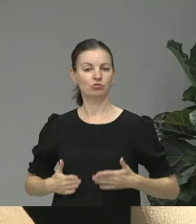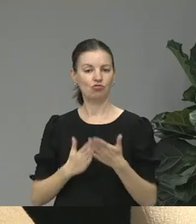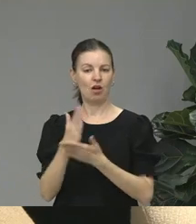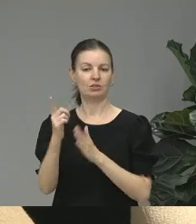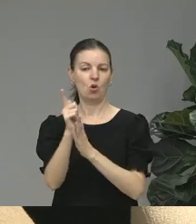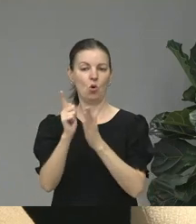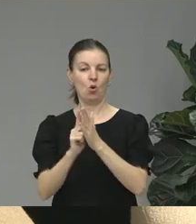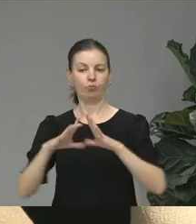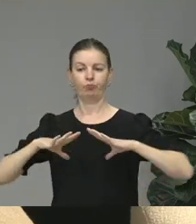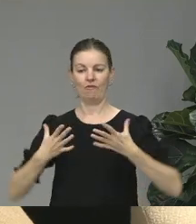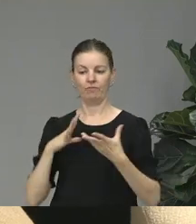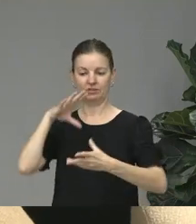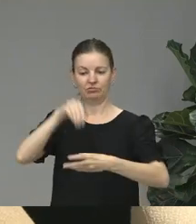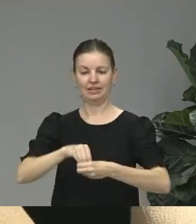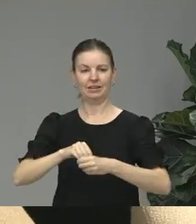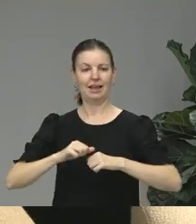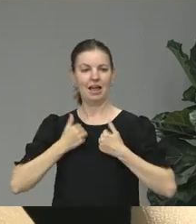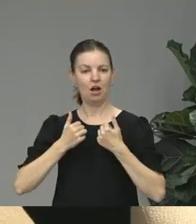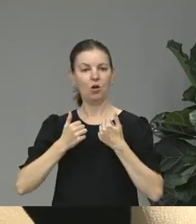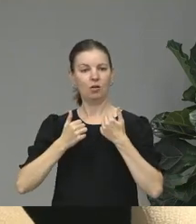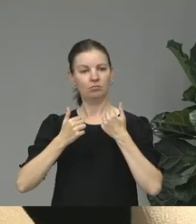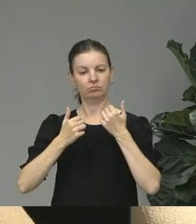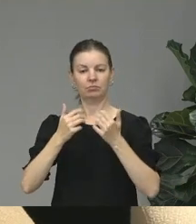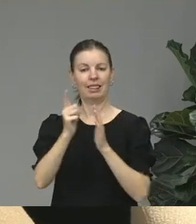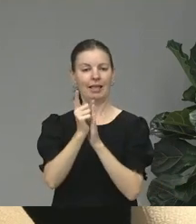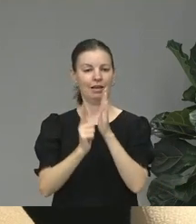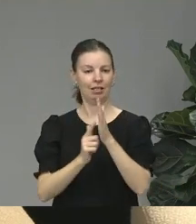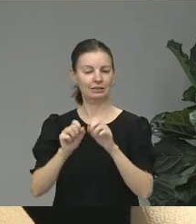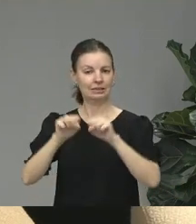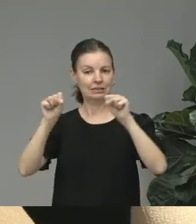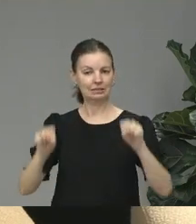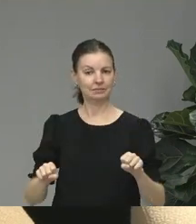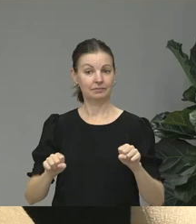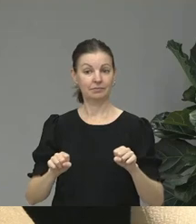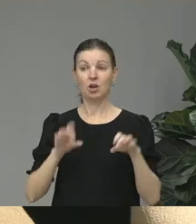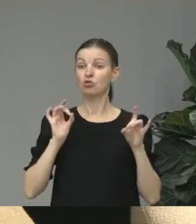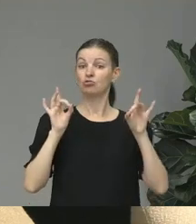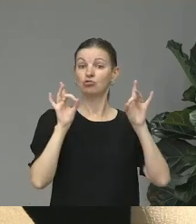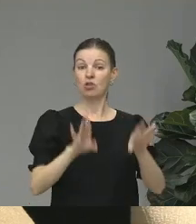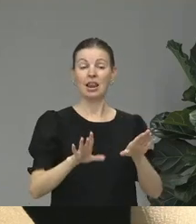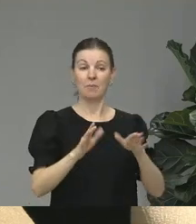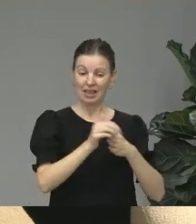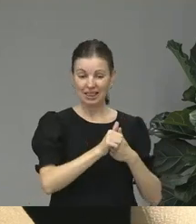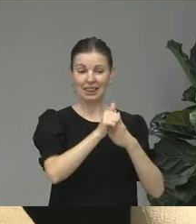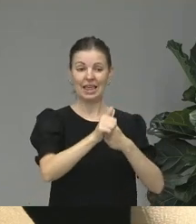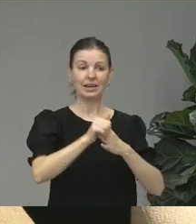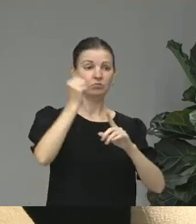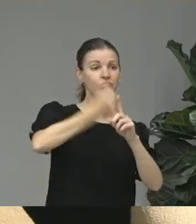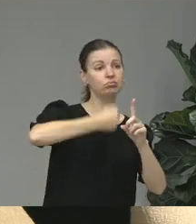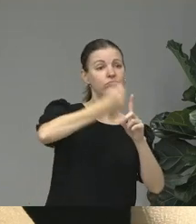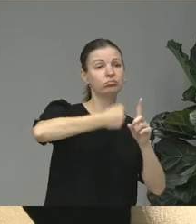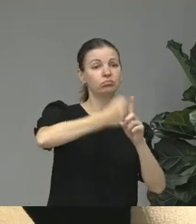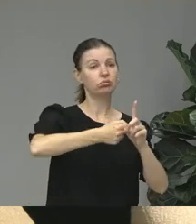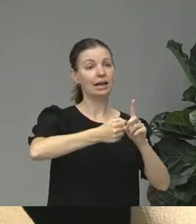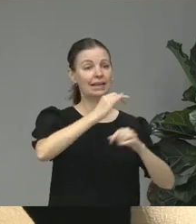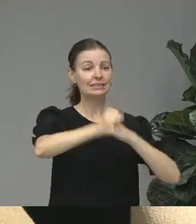our legal system. We advocate for this. Australia has been a leading voice in the development of international human rights